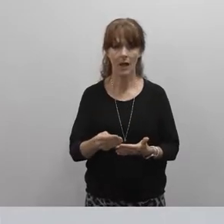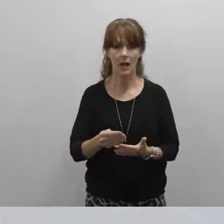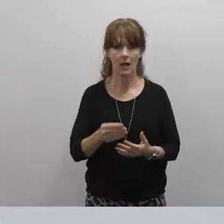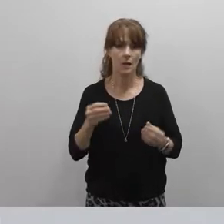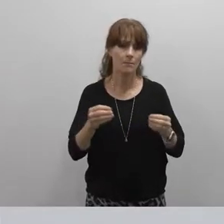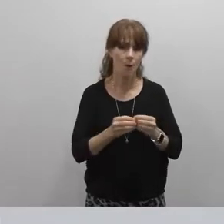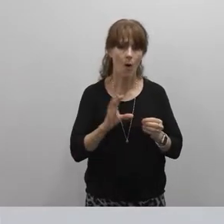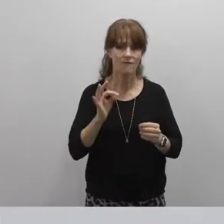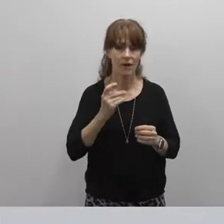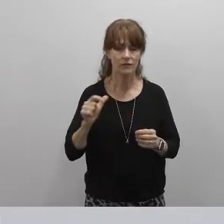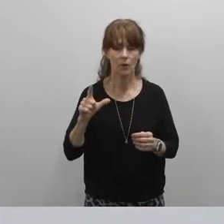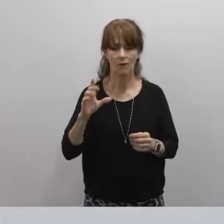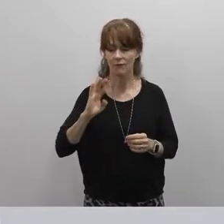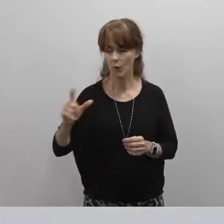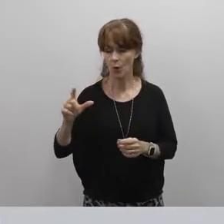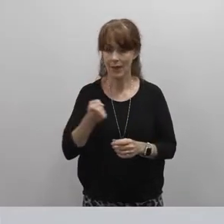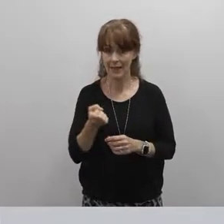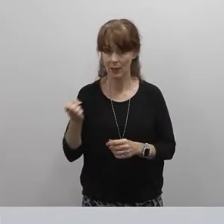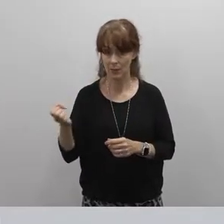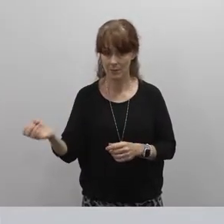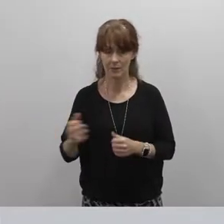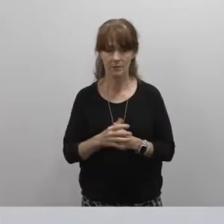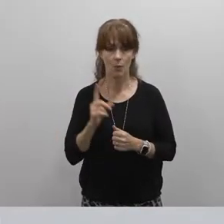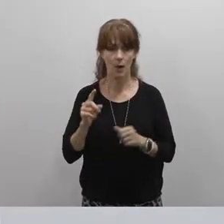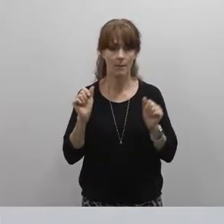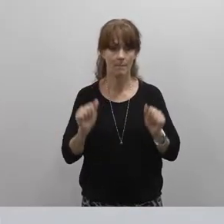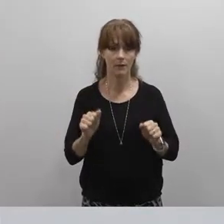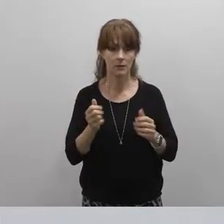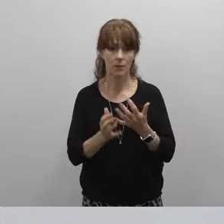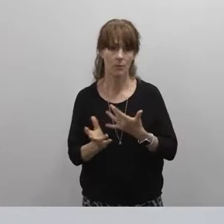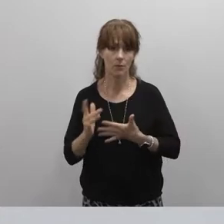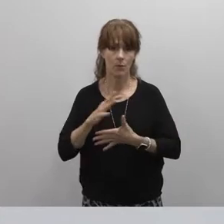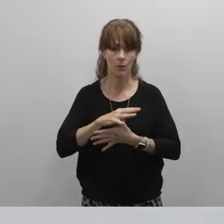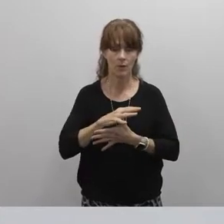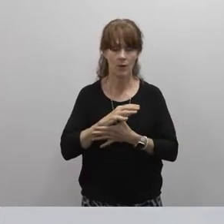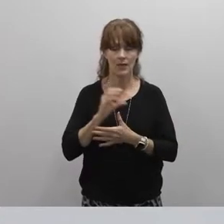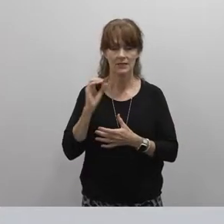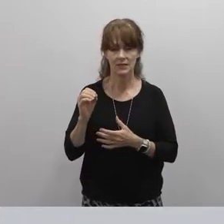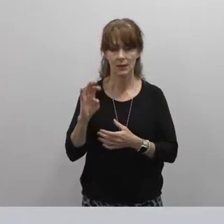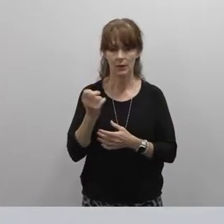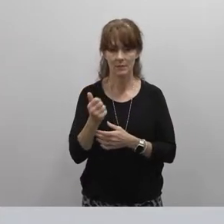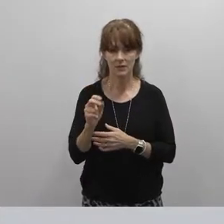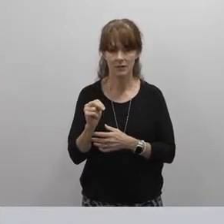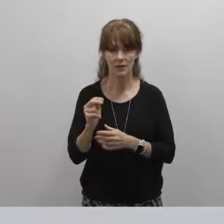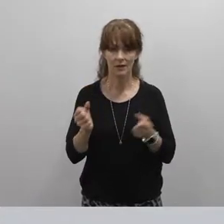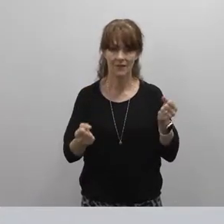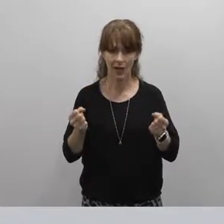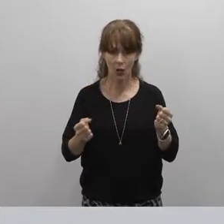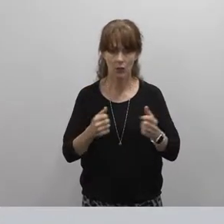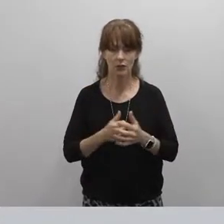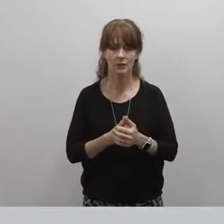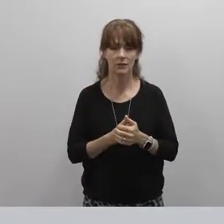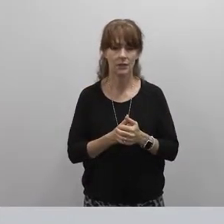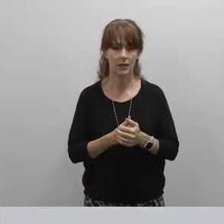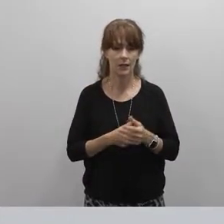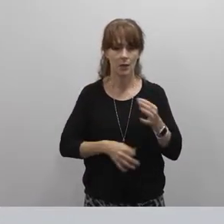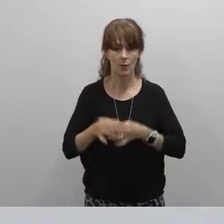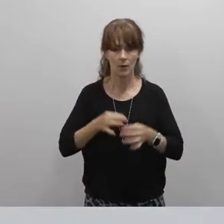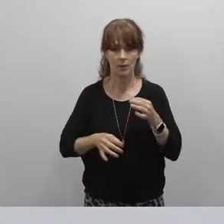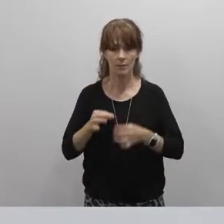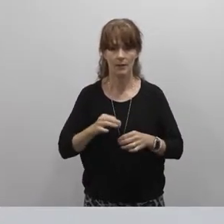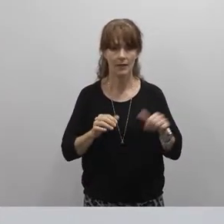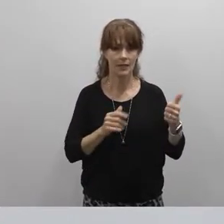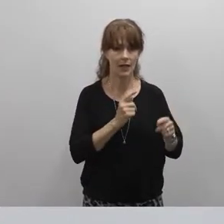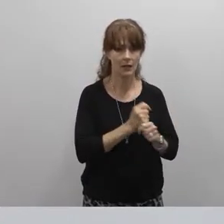equipment, to when possible prioritize zero emission vehicles. Of course, you know, if we need to replace 10